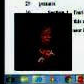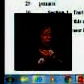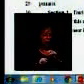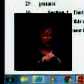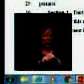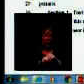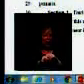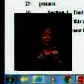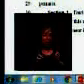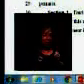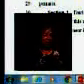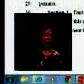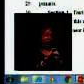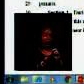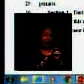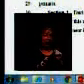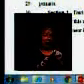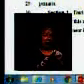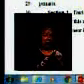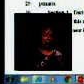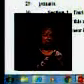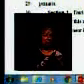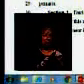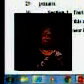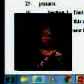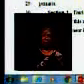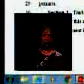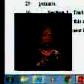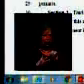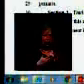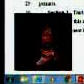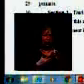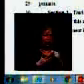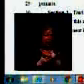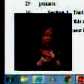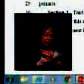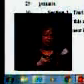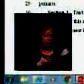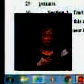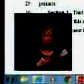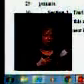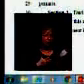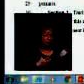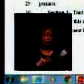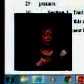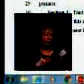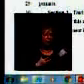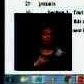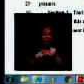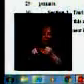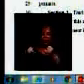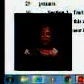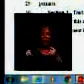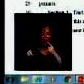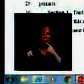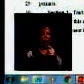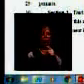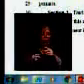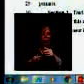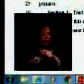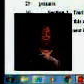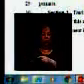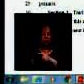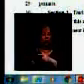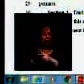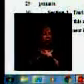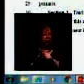not. That is not, that needs to be marked out. The change was the proviso, which